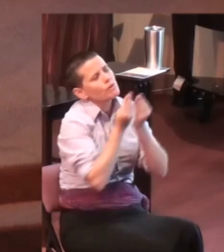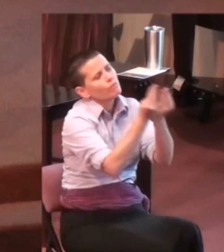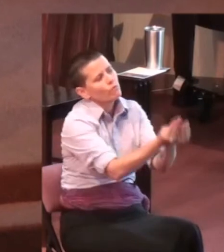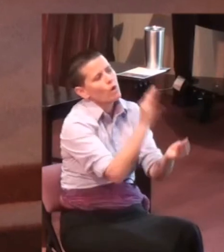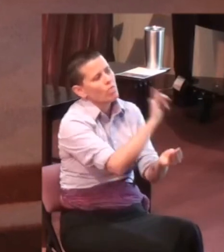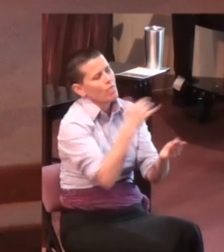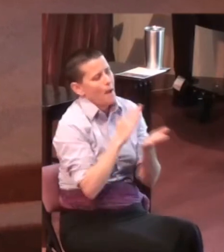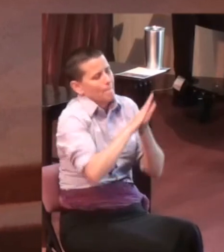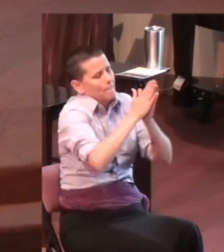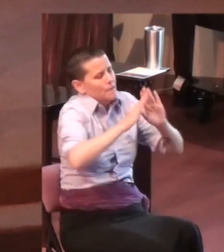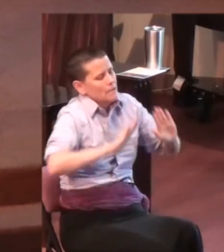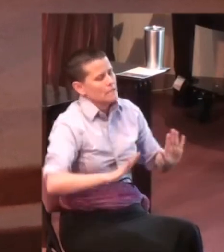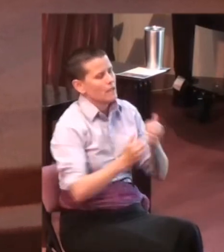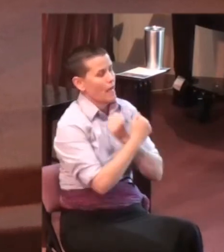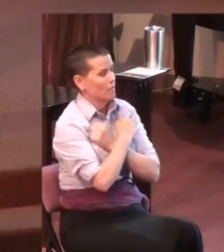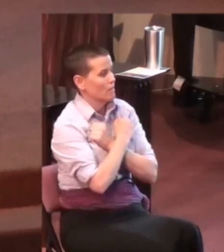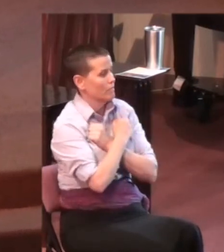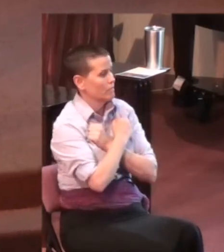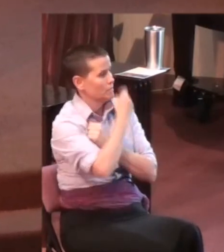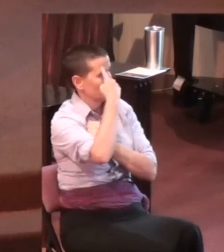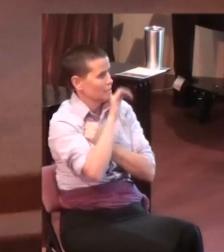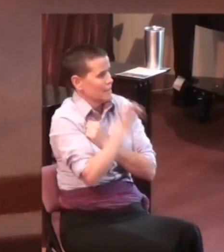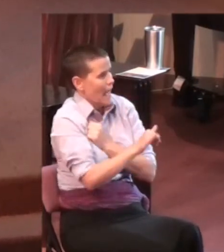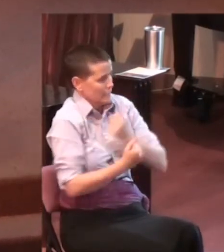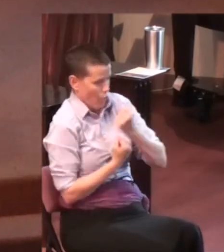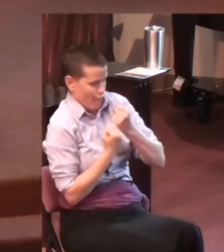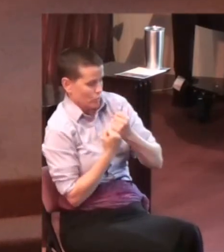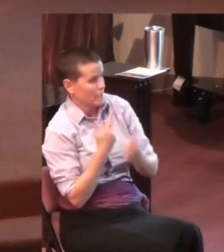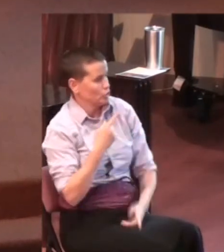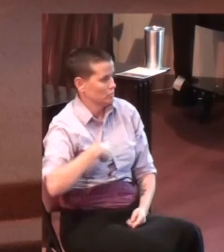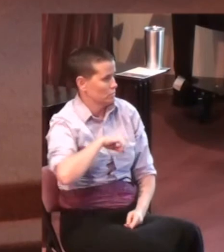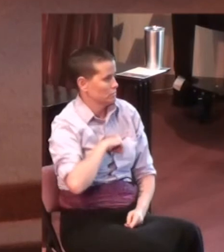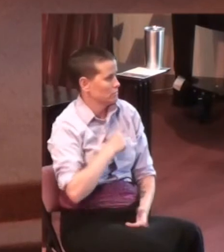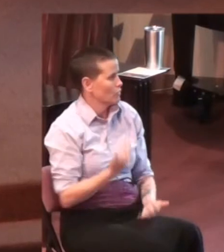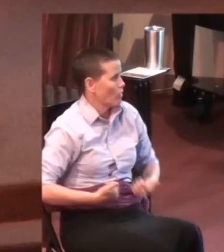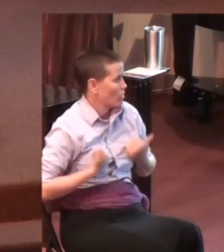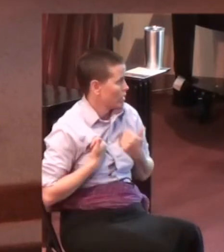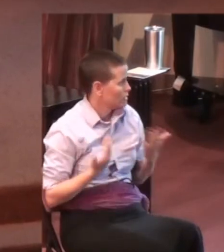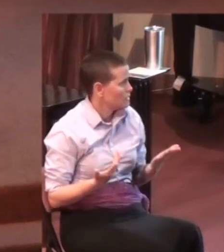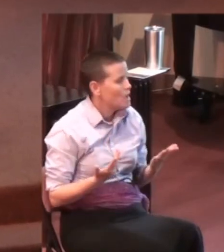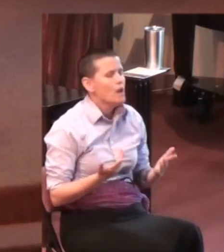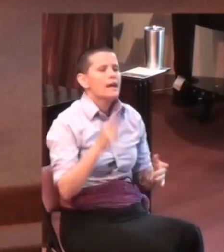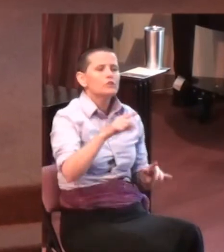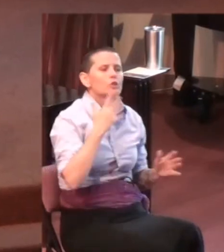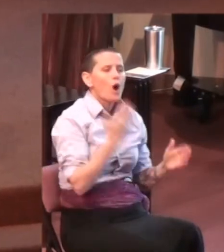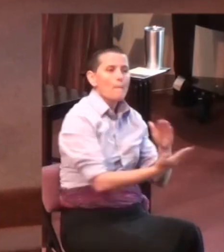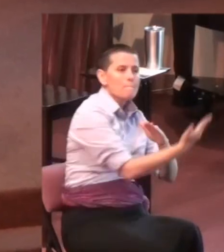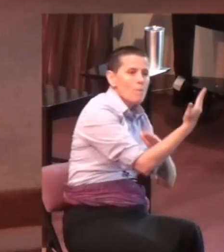because who you are has been transformed by continually in our morning devotion time or in our evening devotion